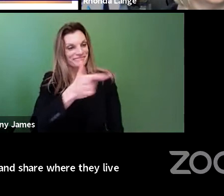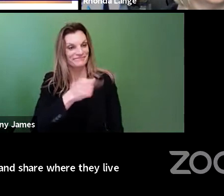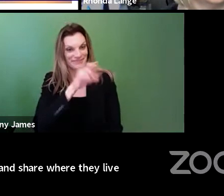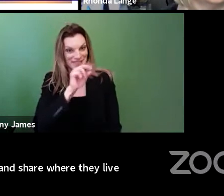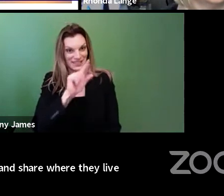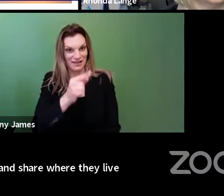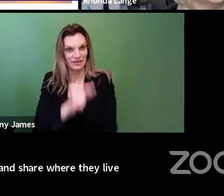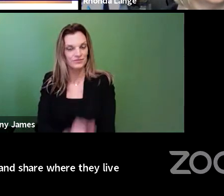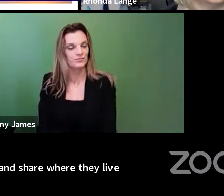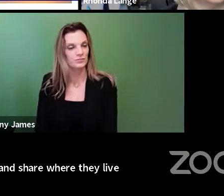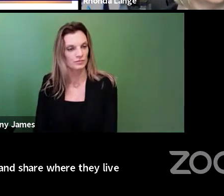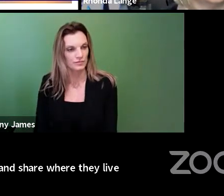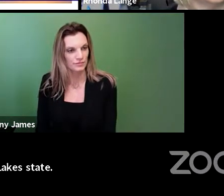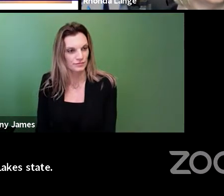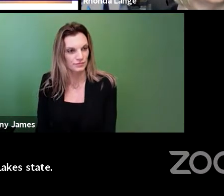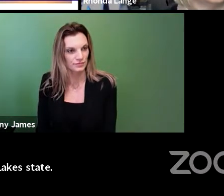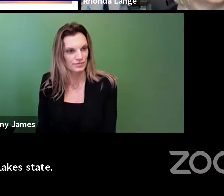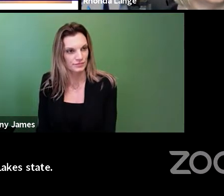Doug.